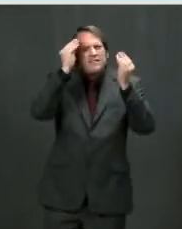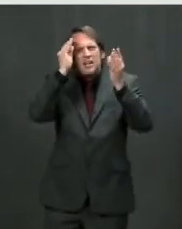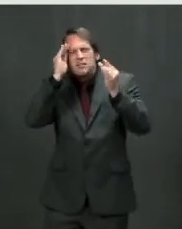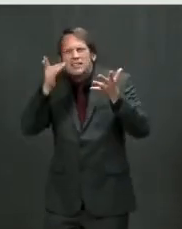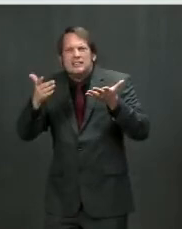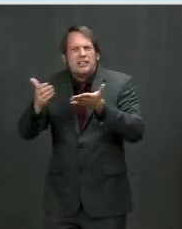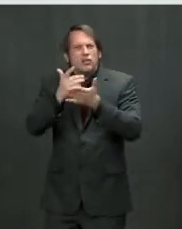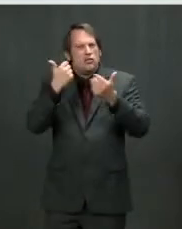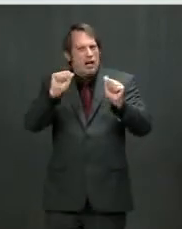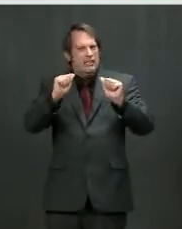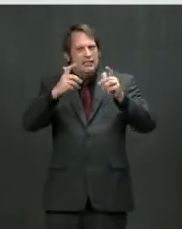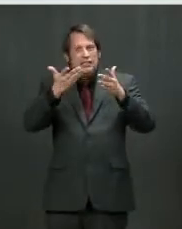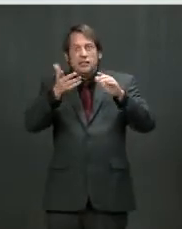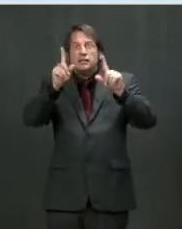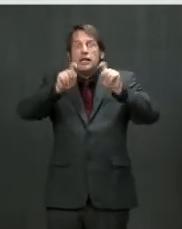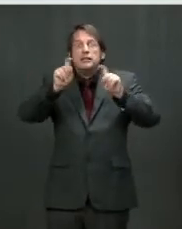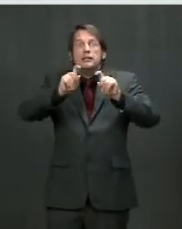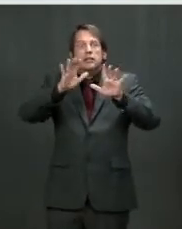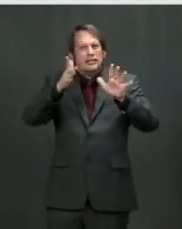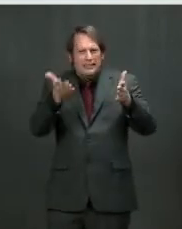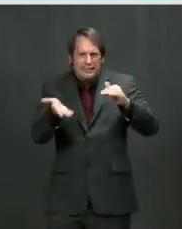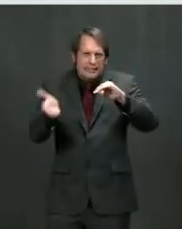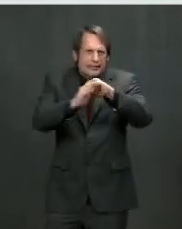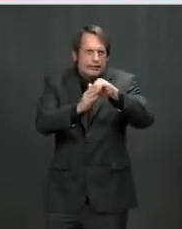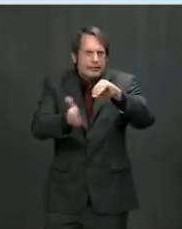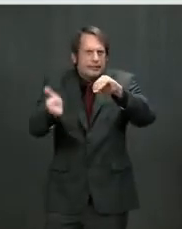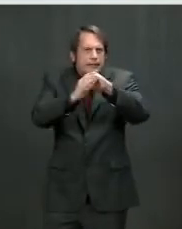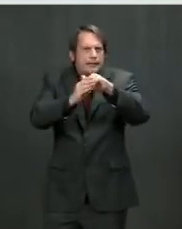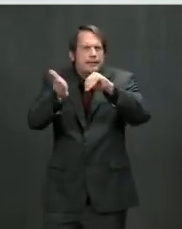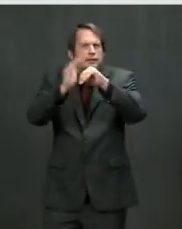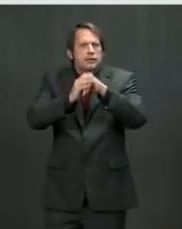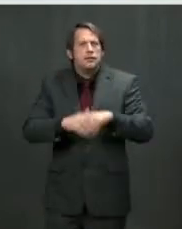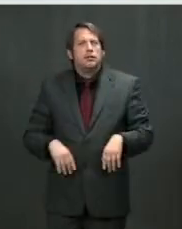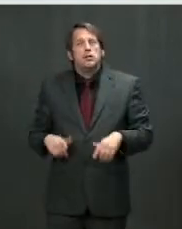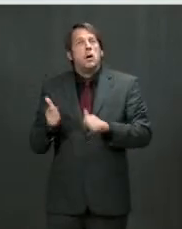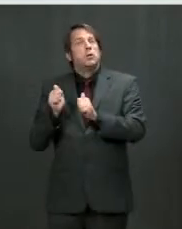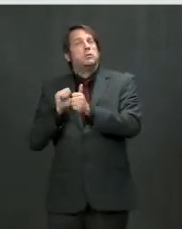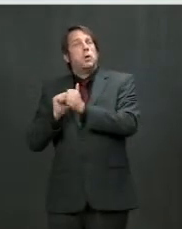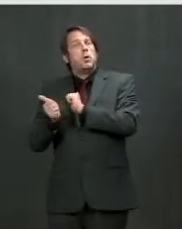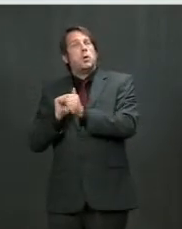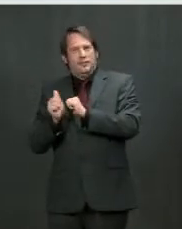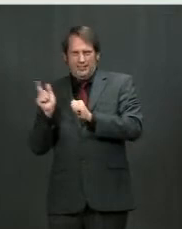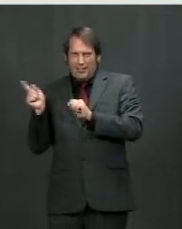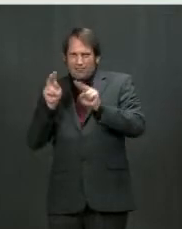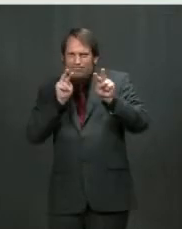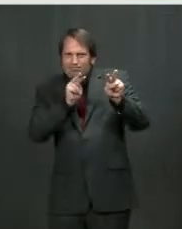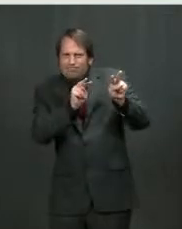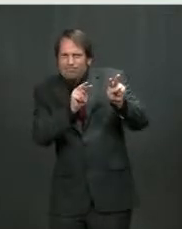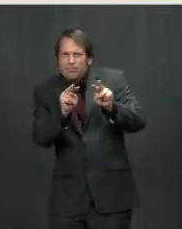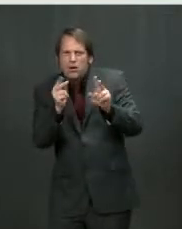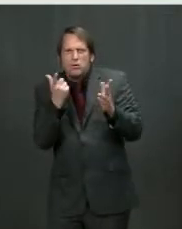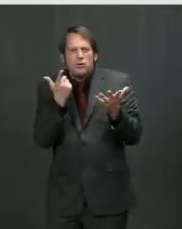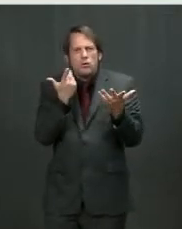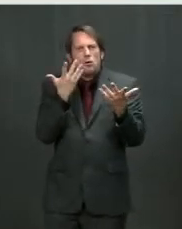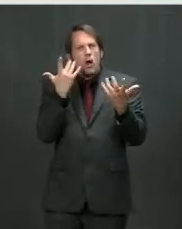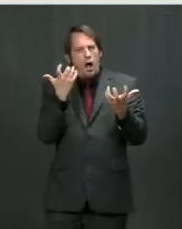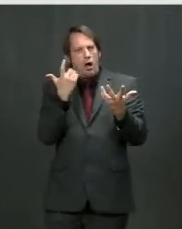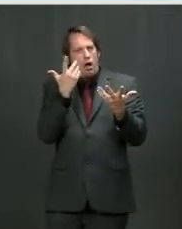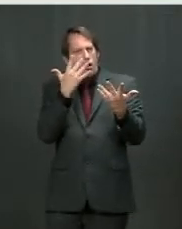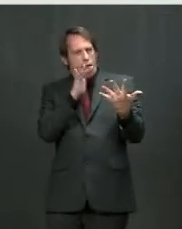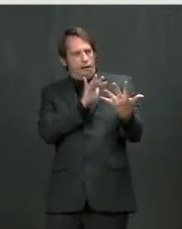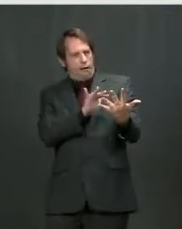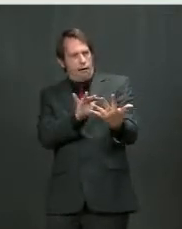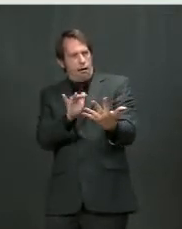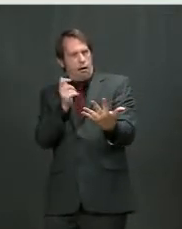on the ground in the context of youth sports. We're doing more surveillance and sequencing so we can understand what is happening with B117